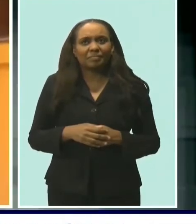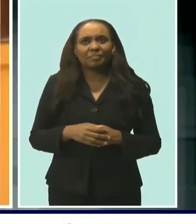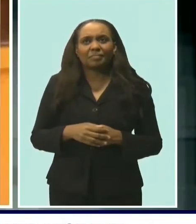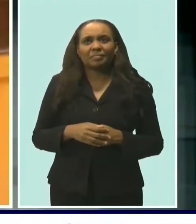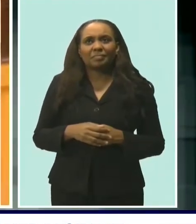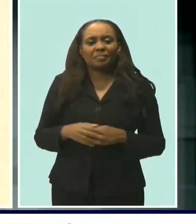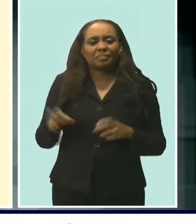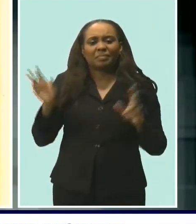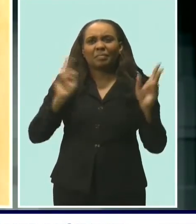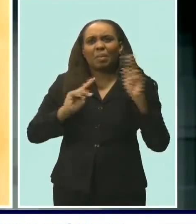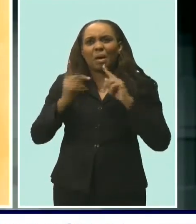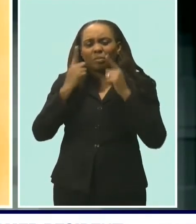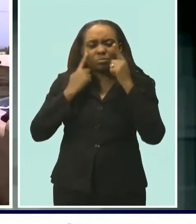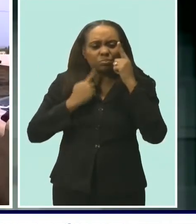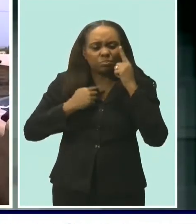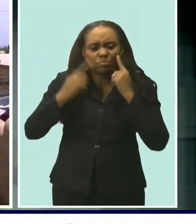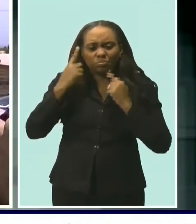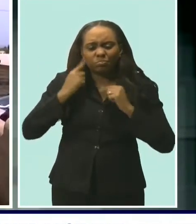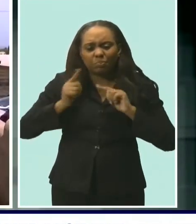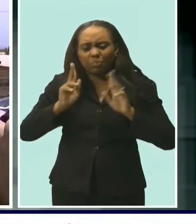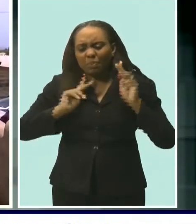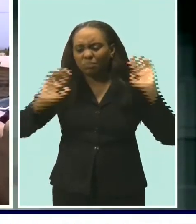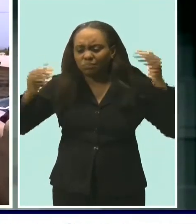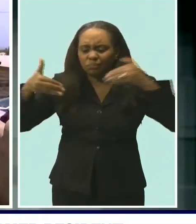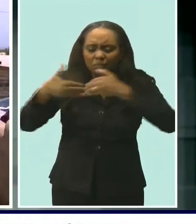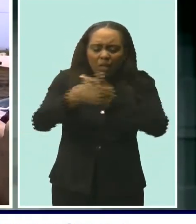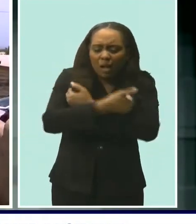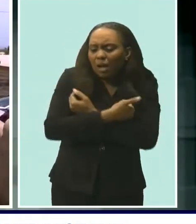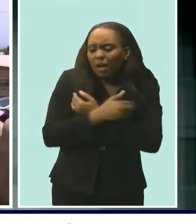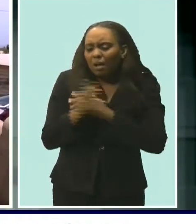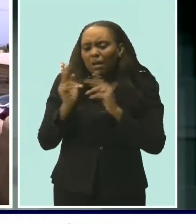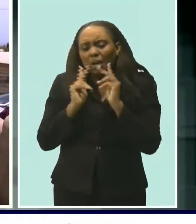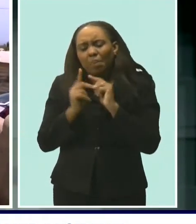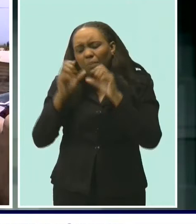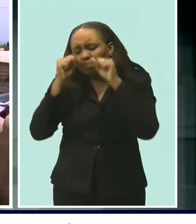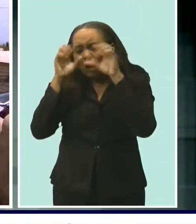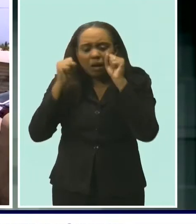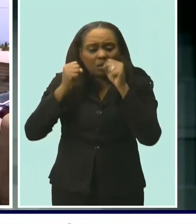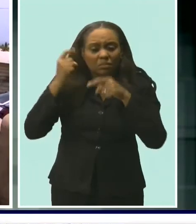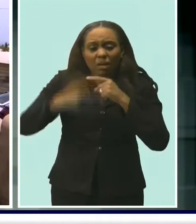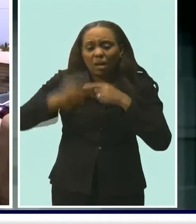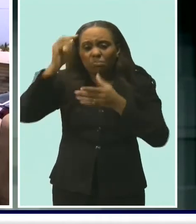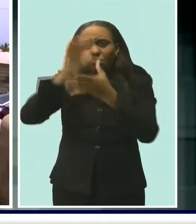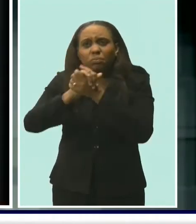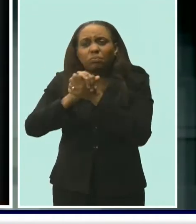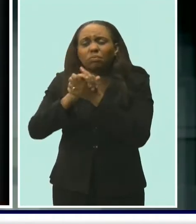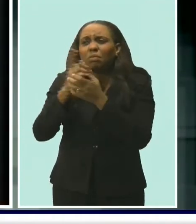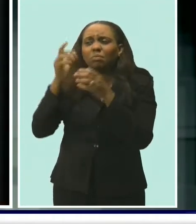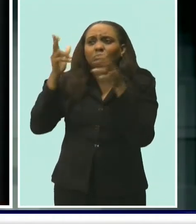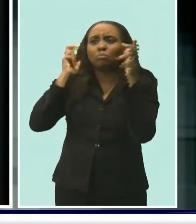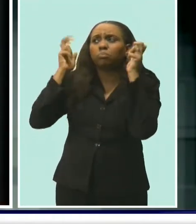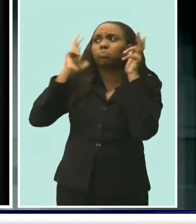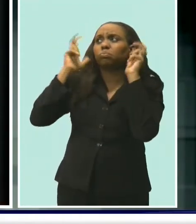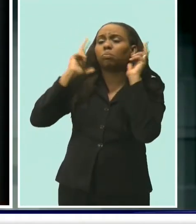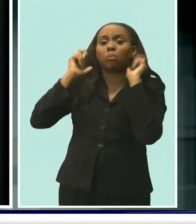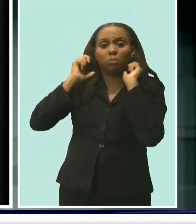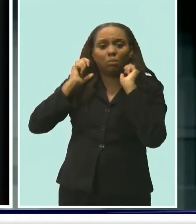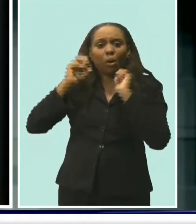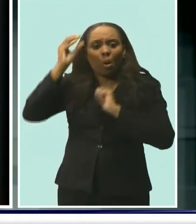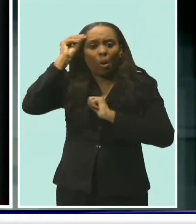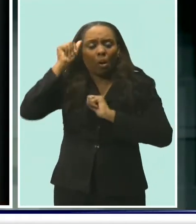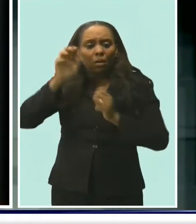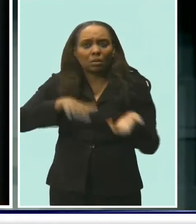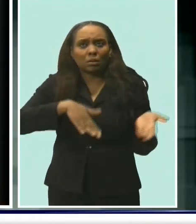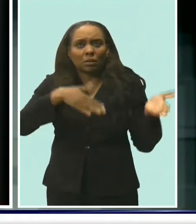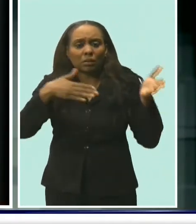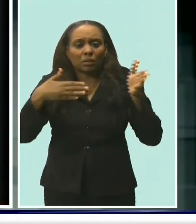Tears flowed, hugs passed, and many remain in disbelief as they learnt of the death of former Prime Minister and the former parliamentary